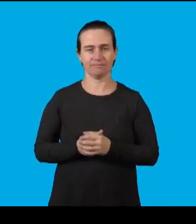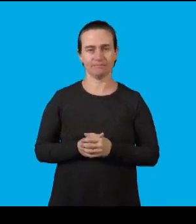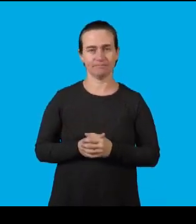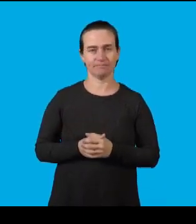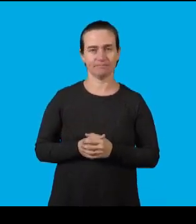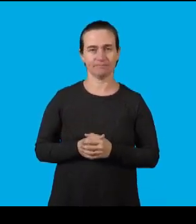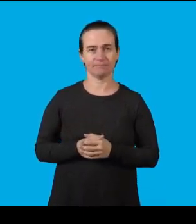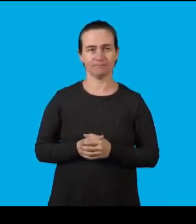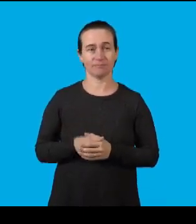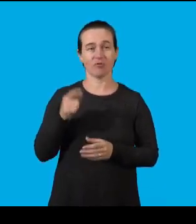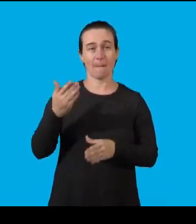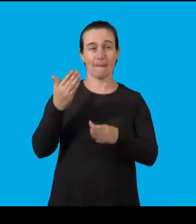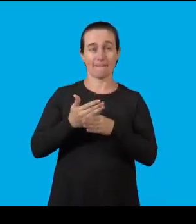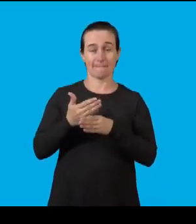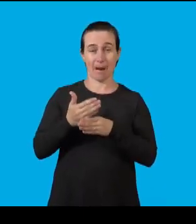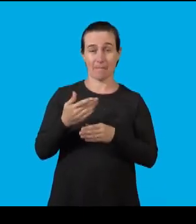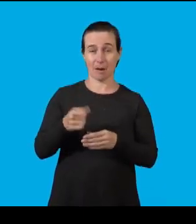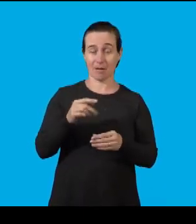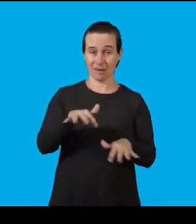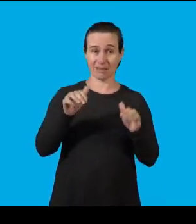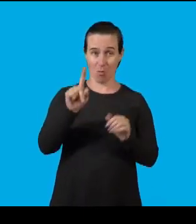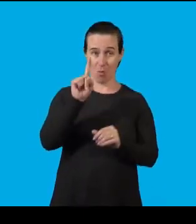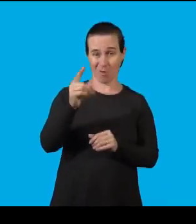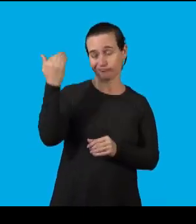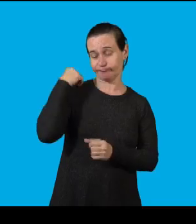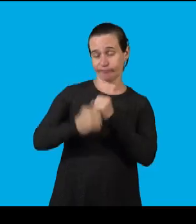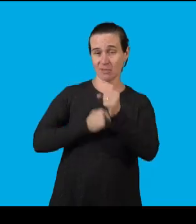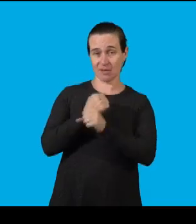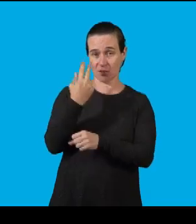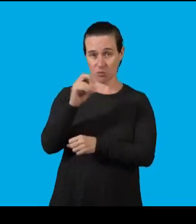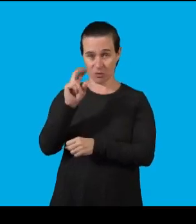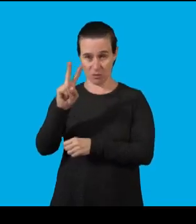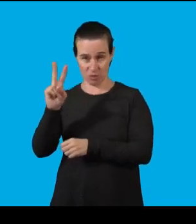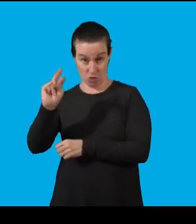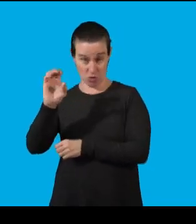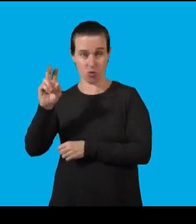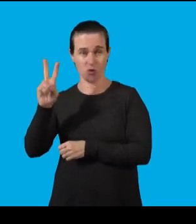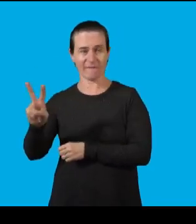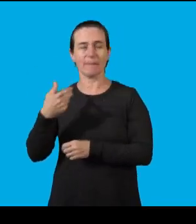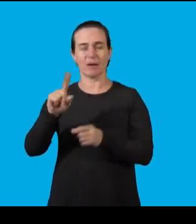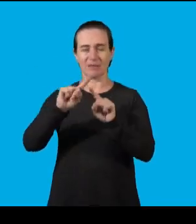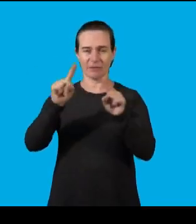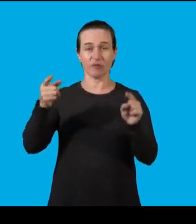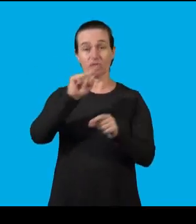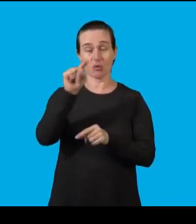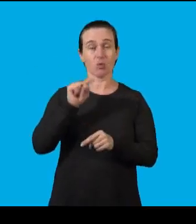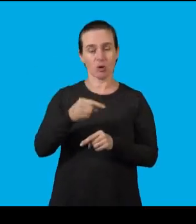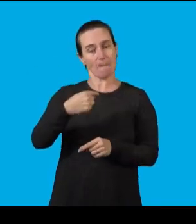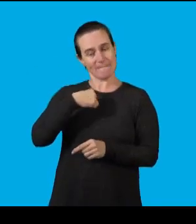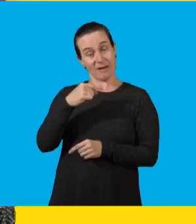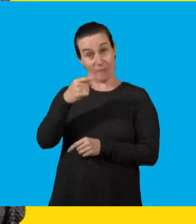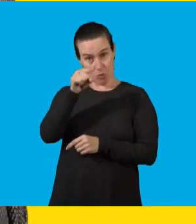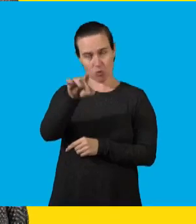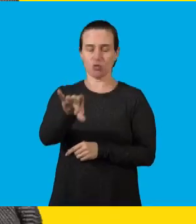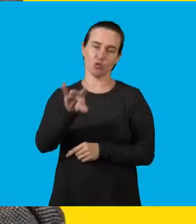those from paper 1, November 2022, and there are different questions that were specifically chosen for